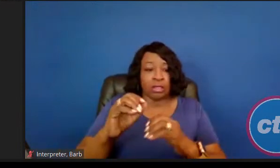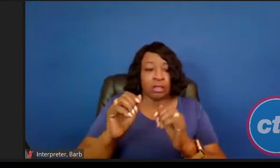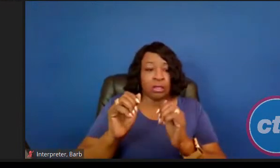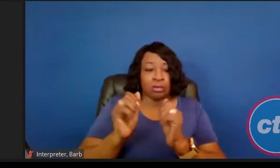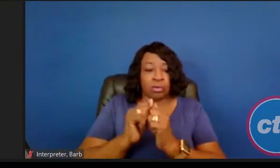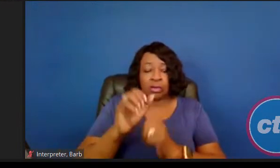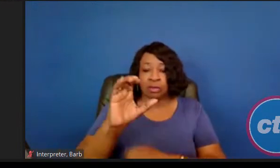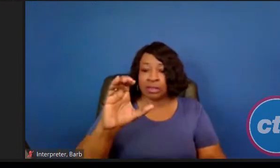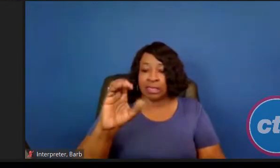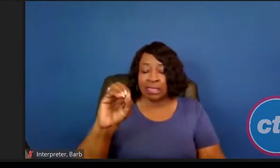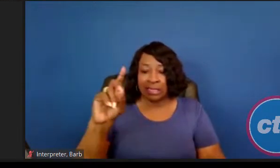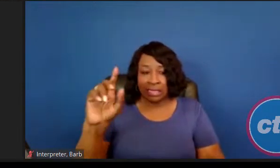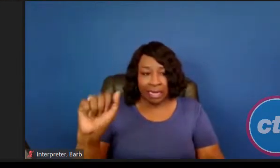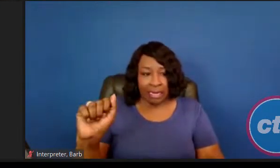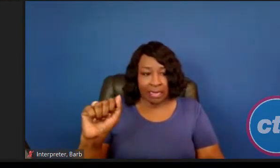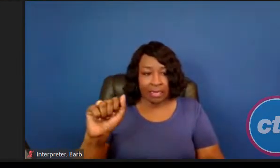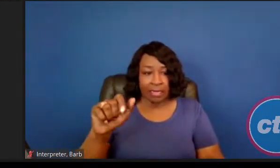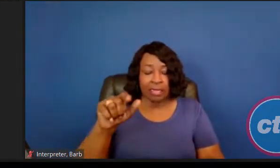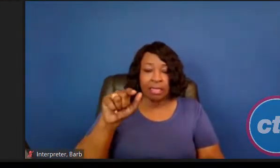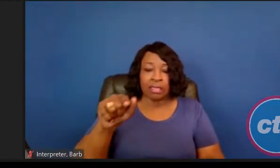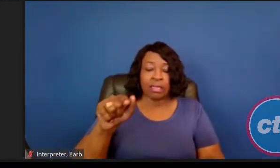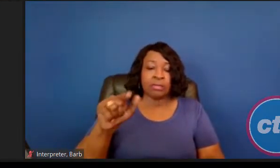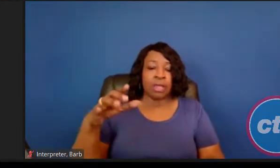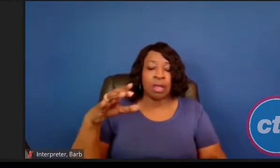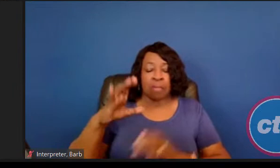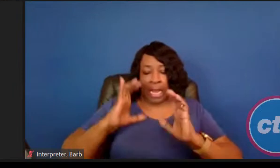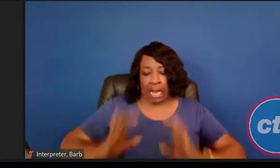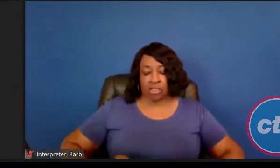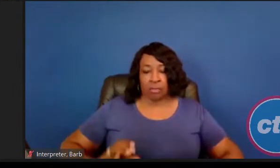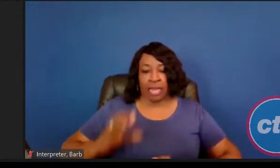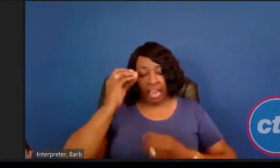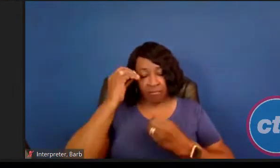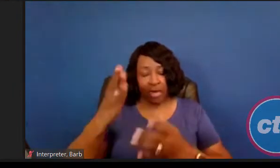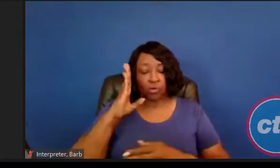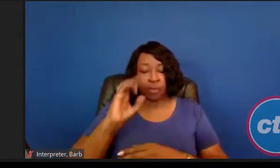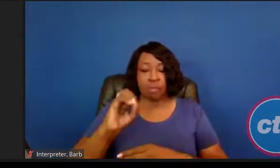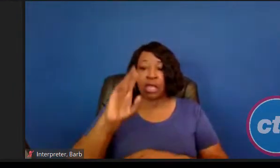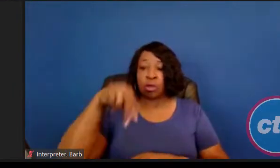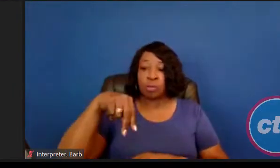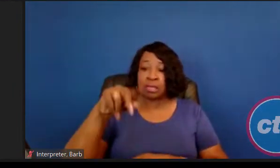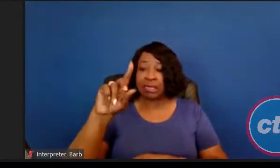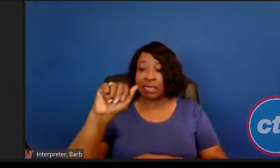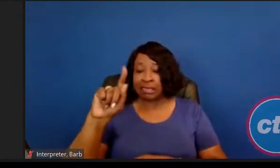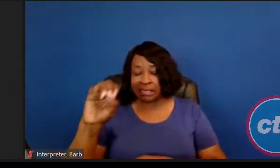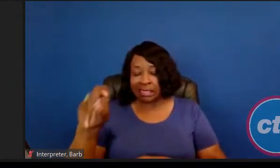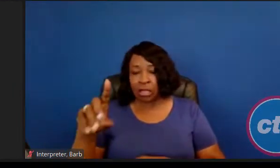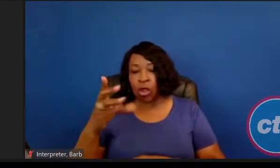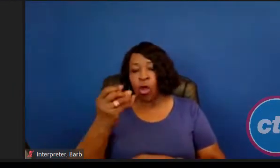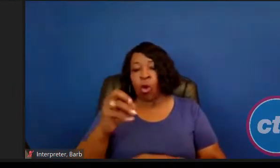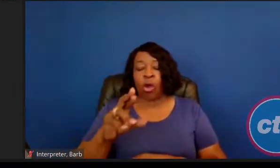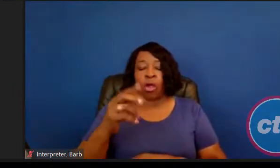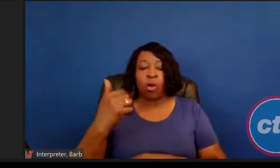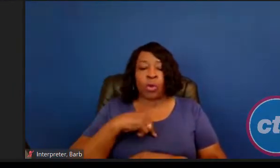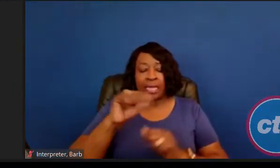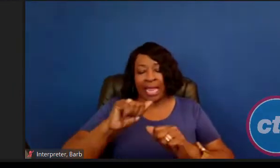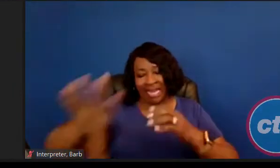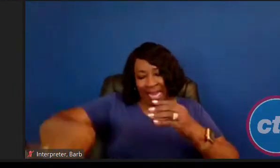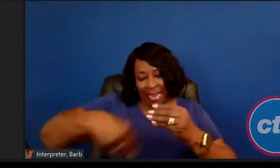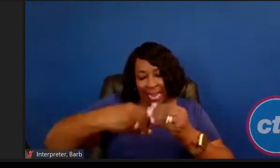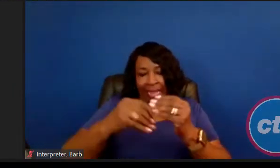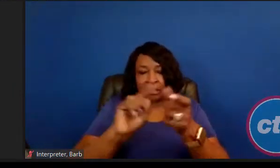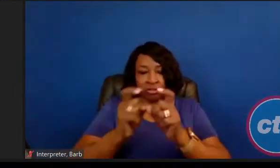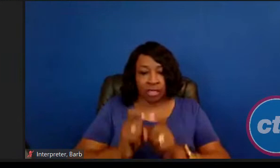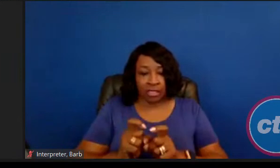our customer information is updated and to provide any adjustments that are needed during some